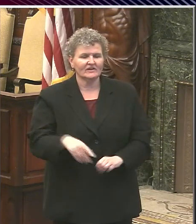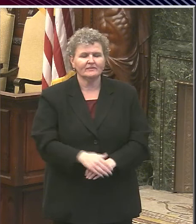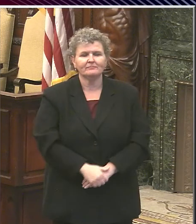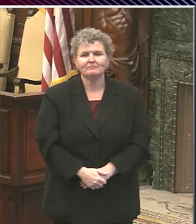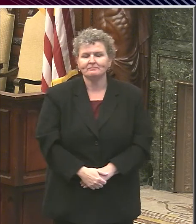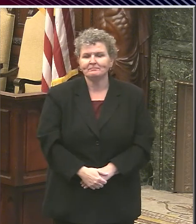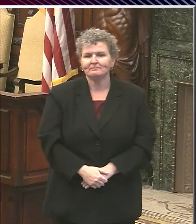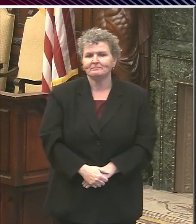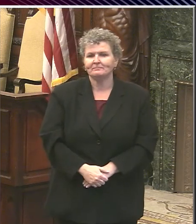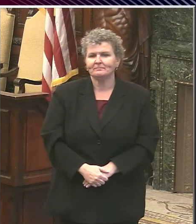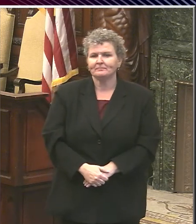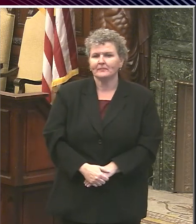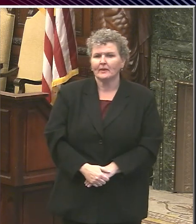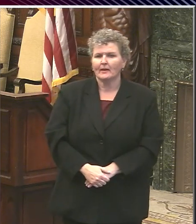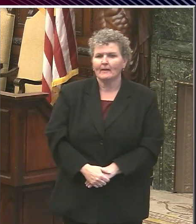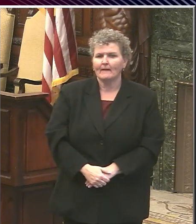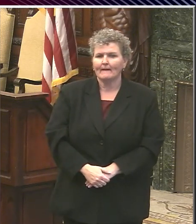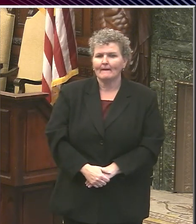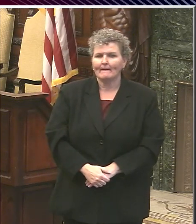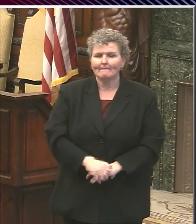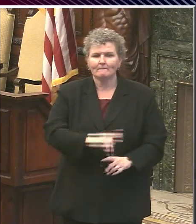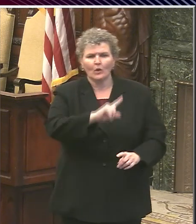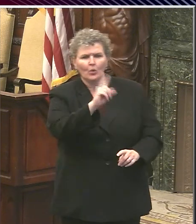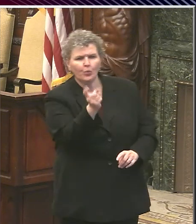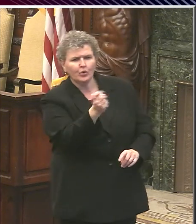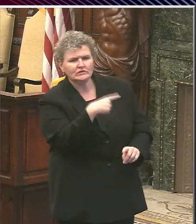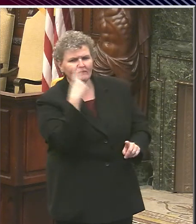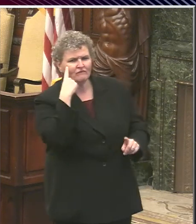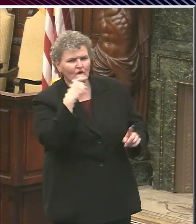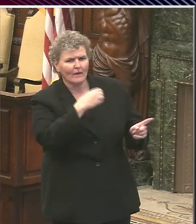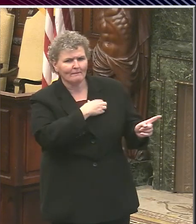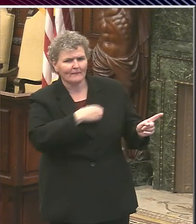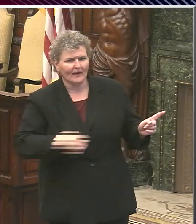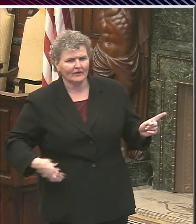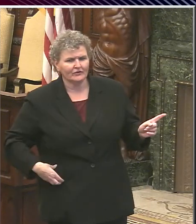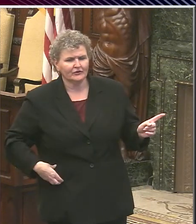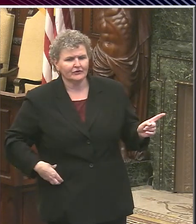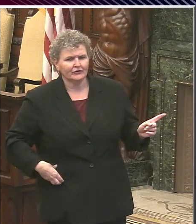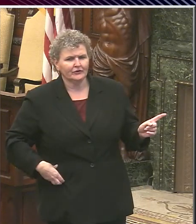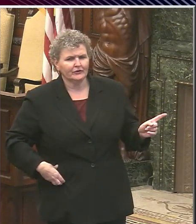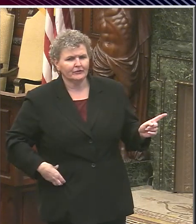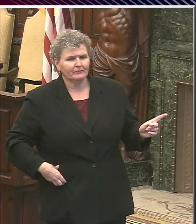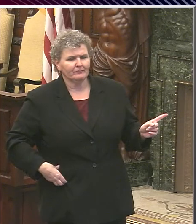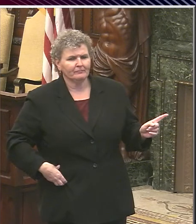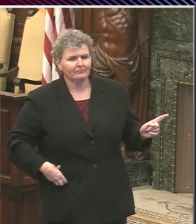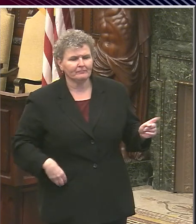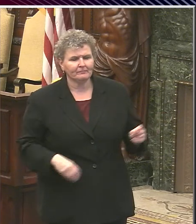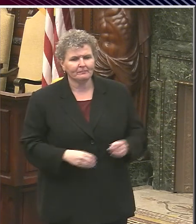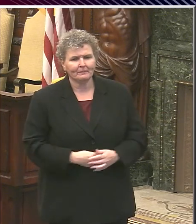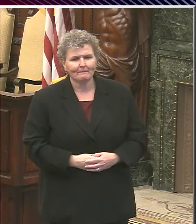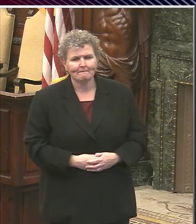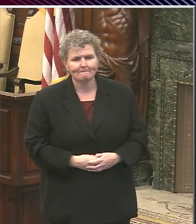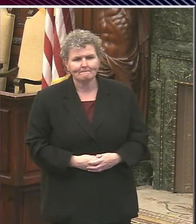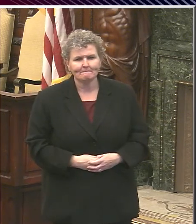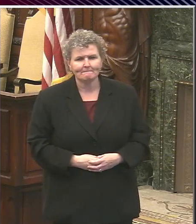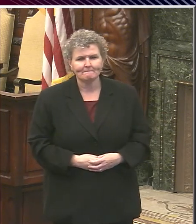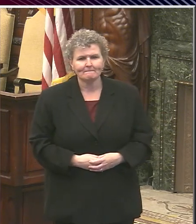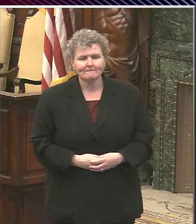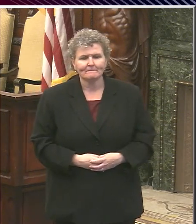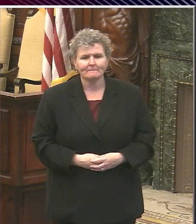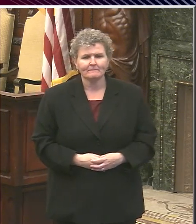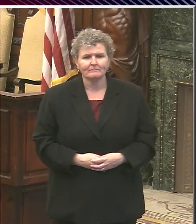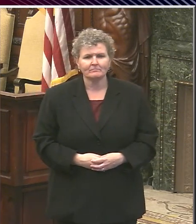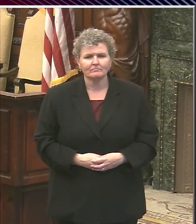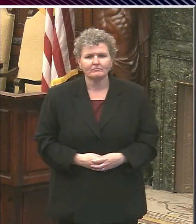Yes, this question is for the mayor. Well, it's really a statement and a question. My garbage was picked up today on time,